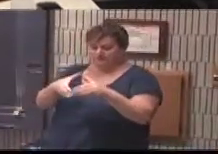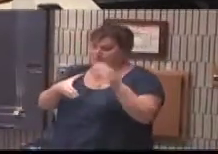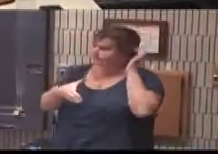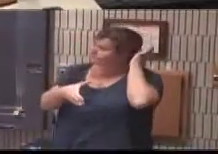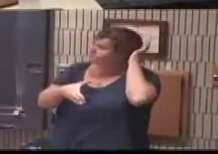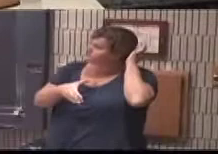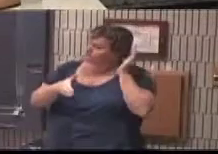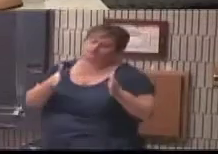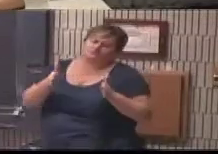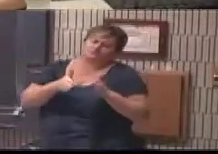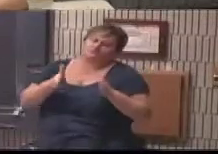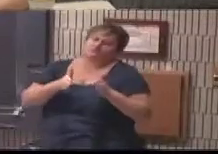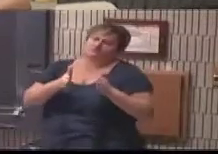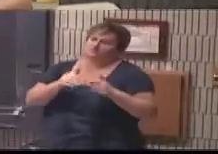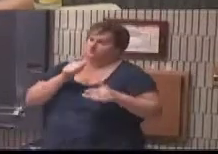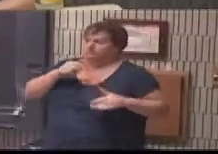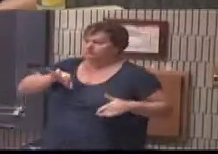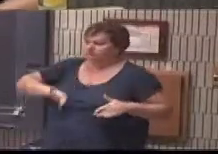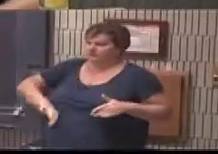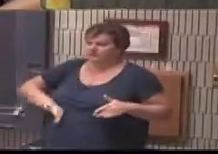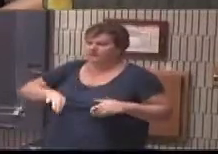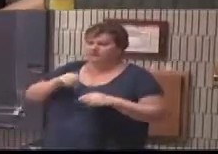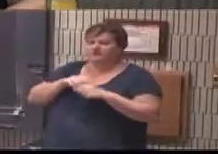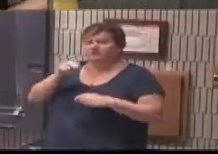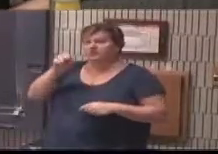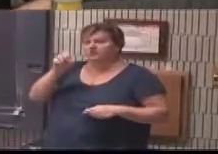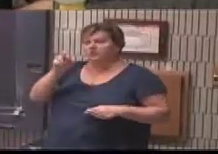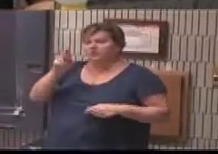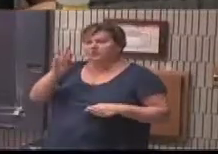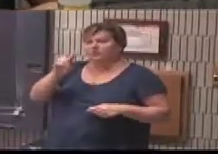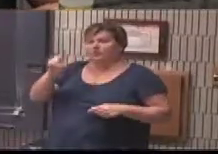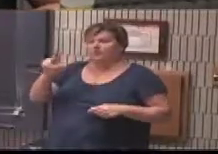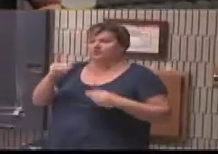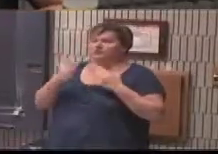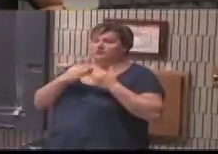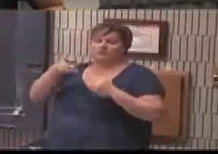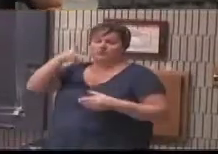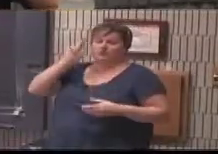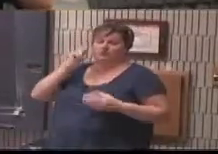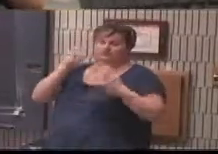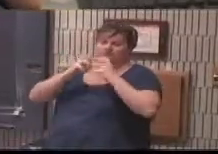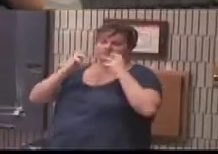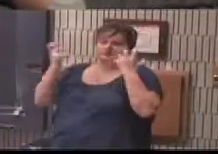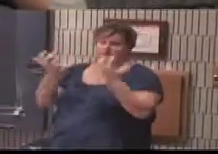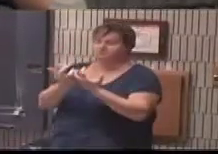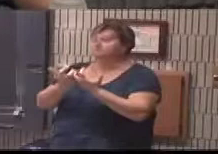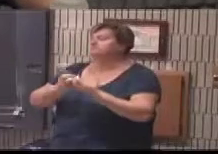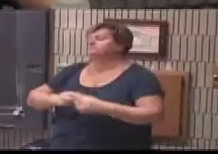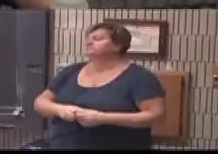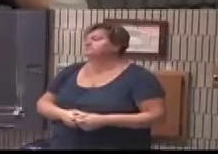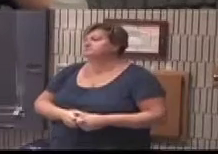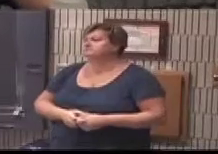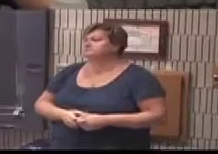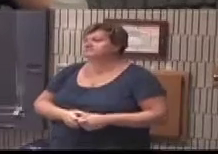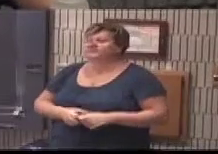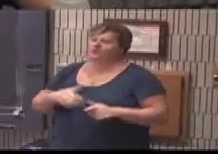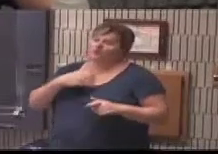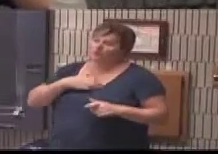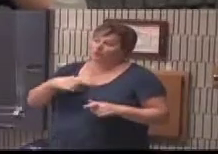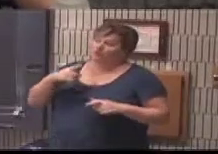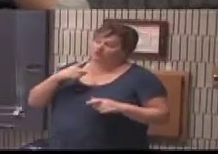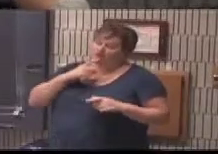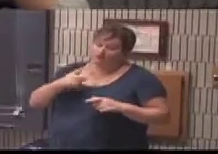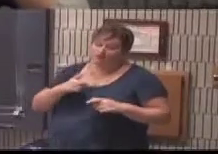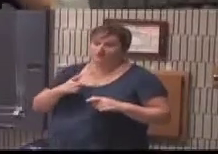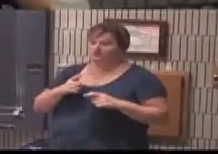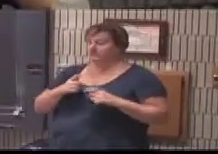small nonprofit agency based in Norwood by Gillette Stadium. And I wish I could tell you that we have a whole team of nurses,